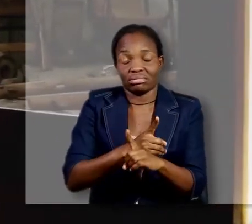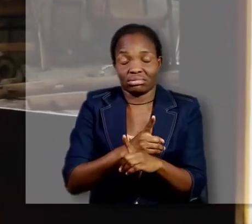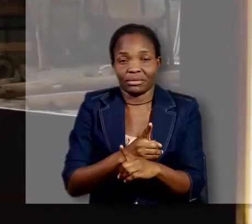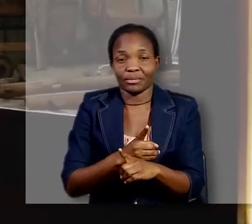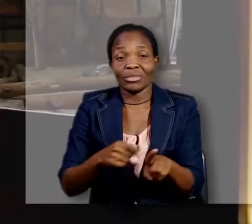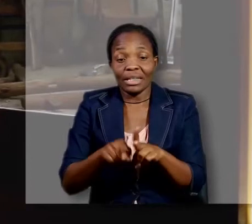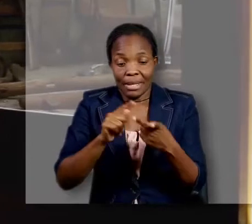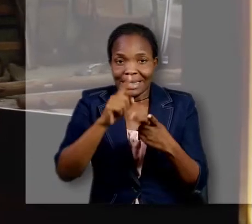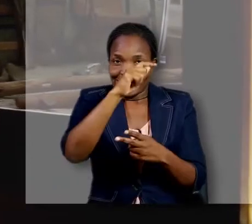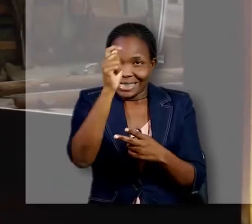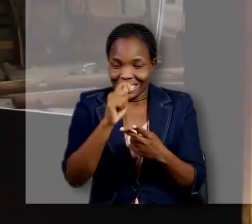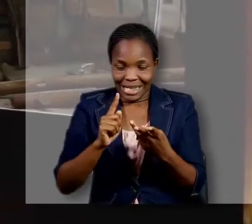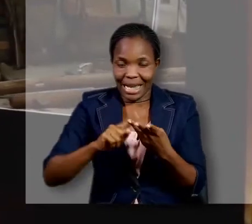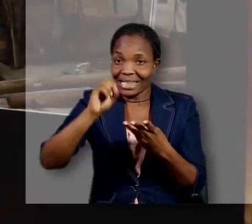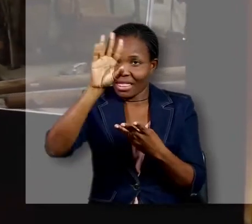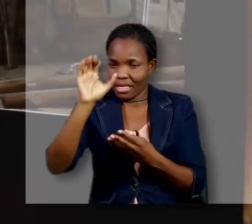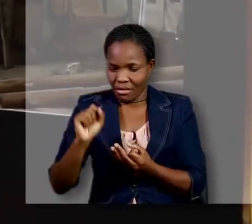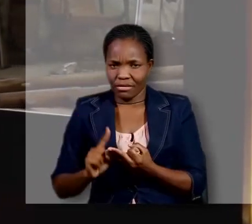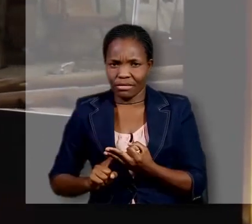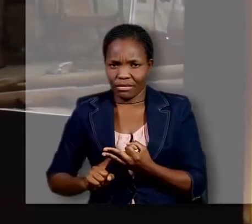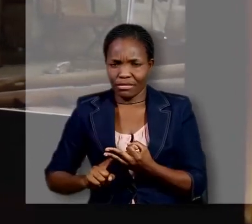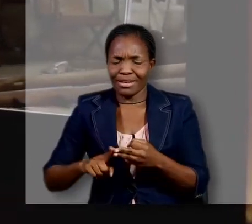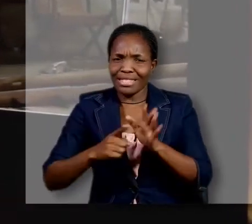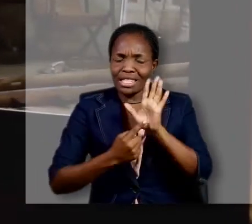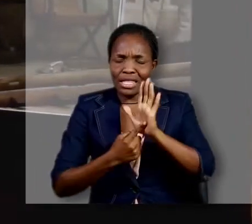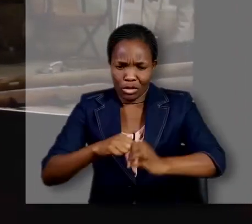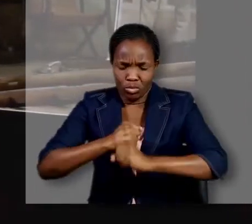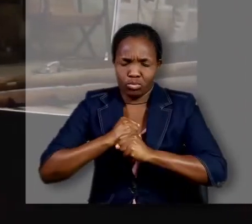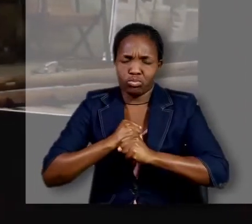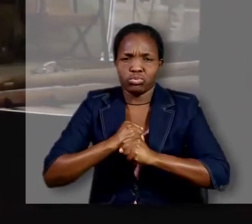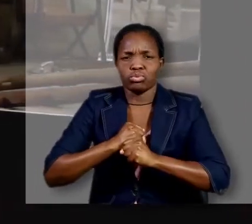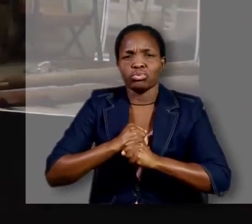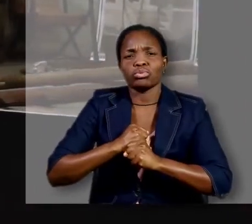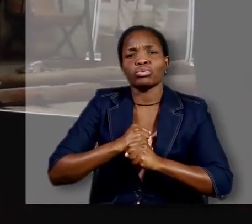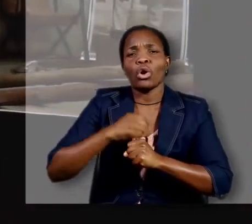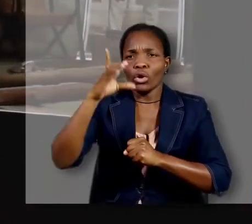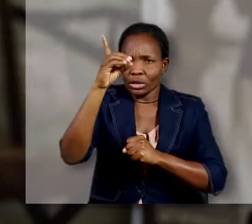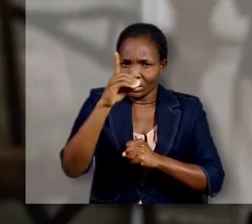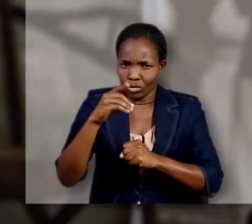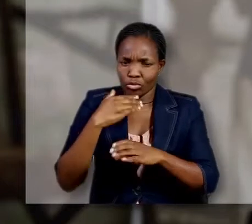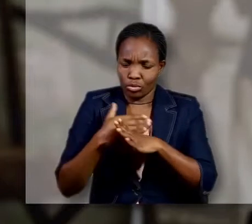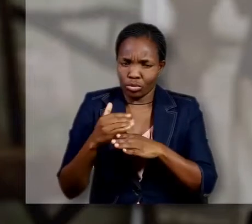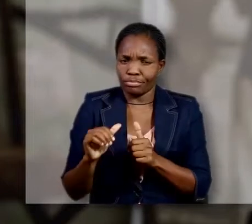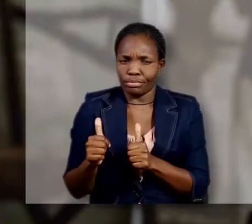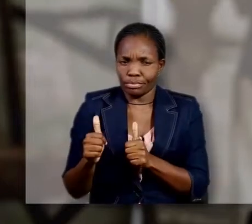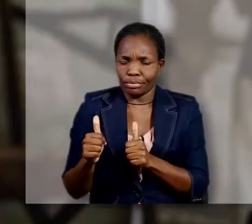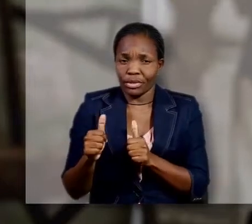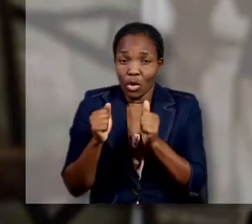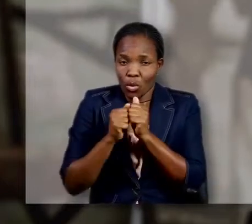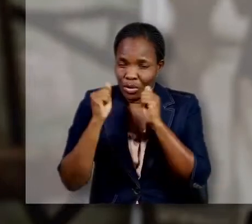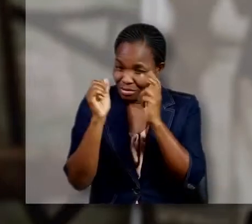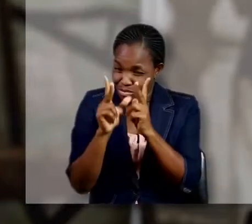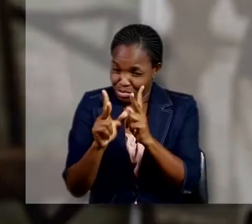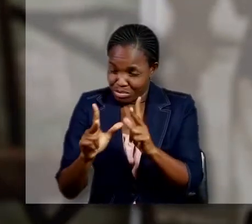a working democratic system with popularly elected government administrations. These are the two